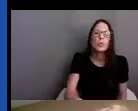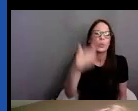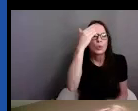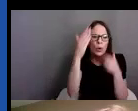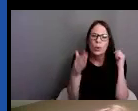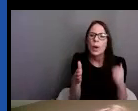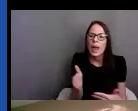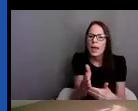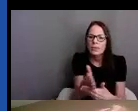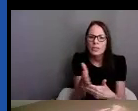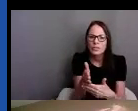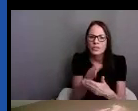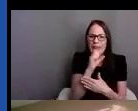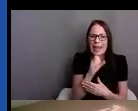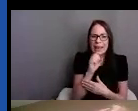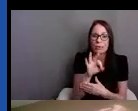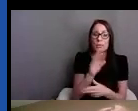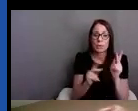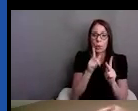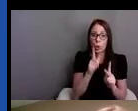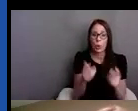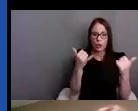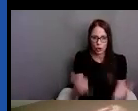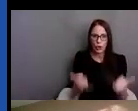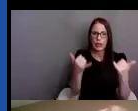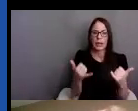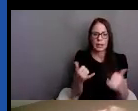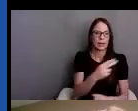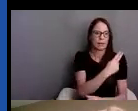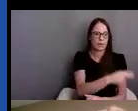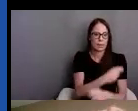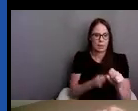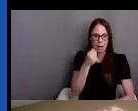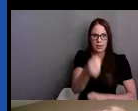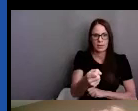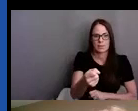the people who are currently hospitalized.